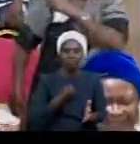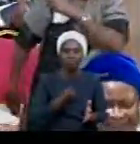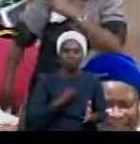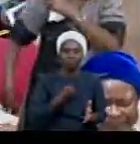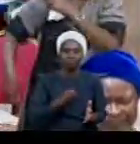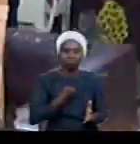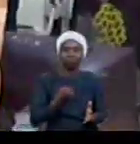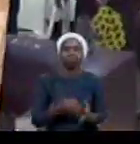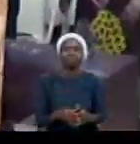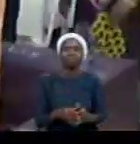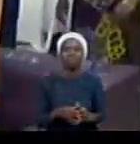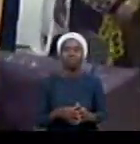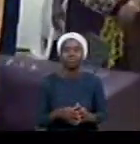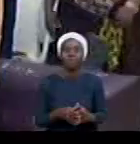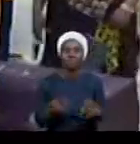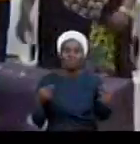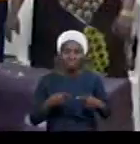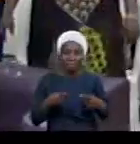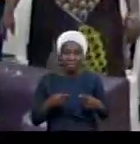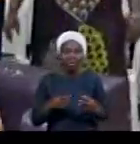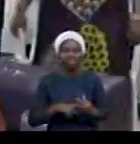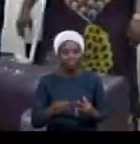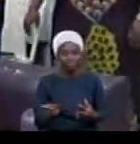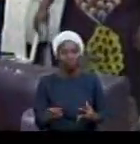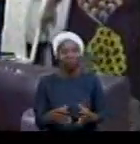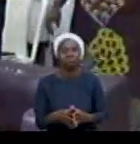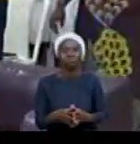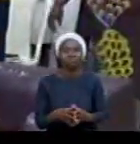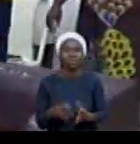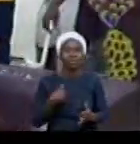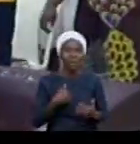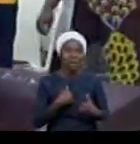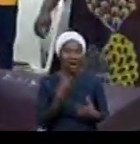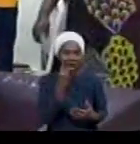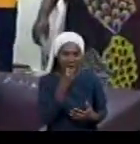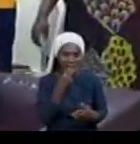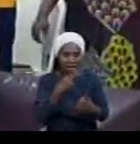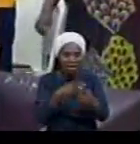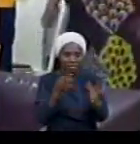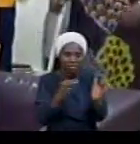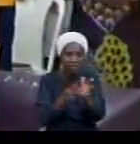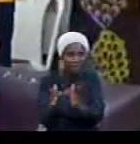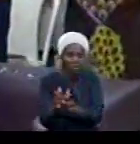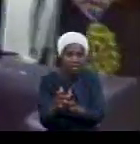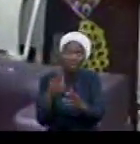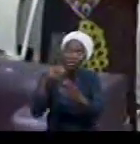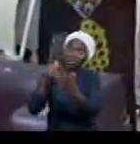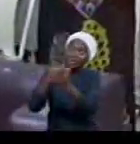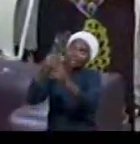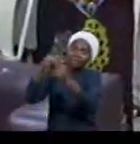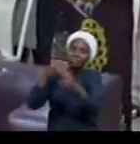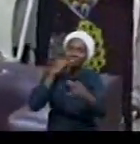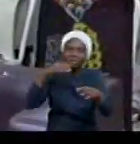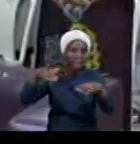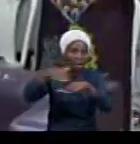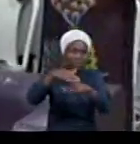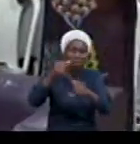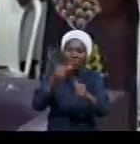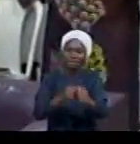is gone right now. We've mentioned the name of Jesus. That name is above every name. You are